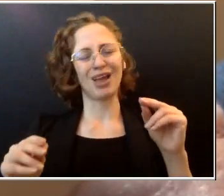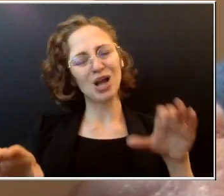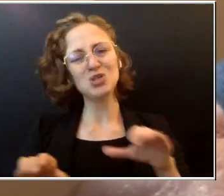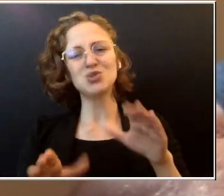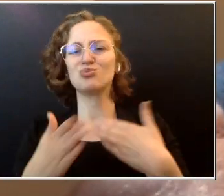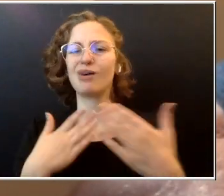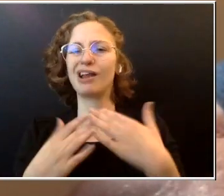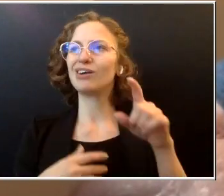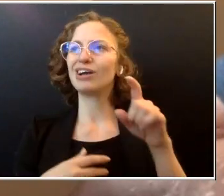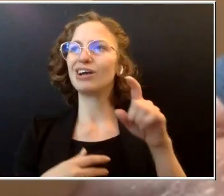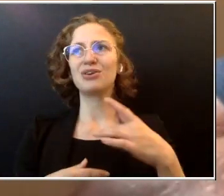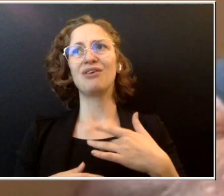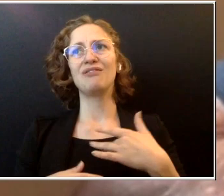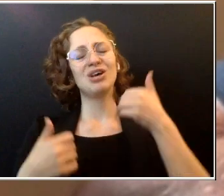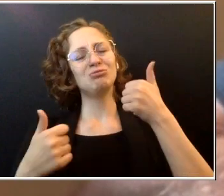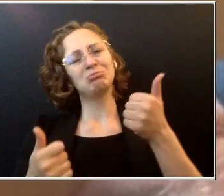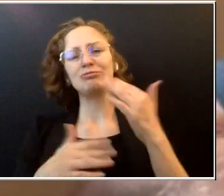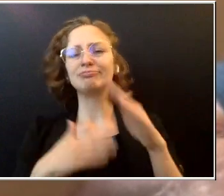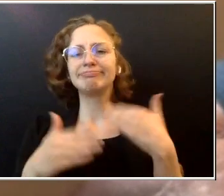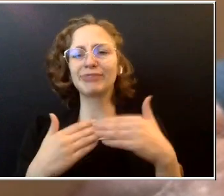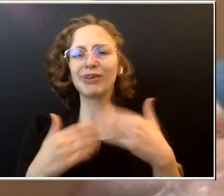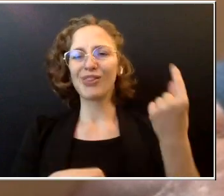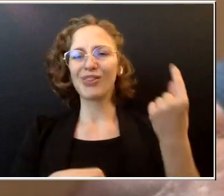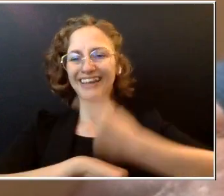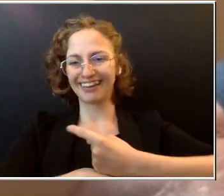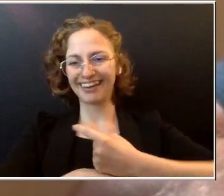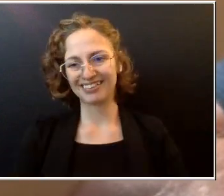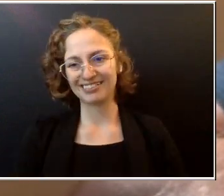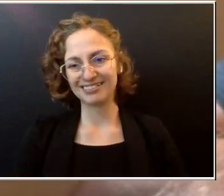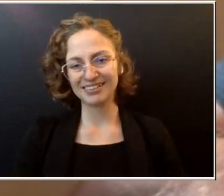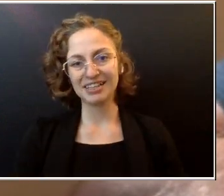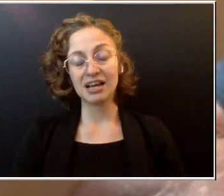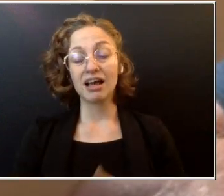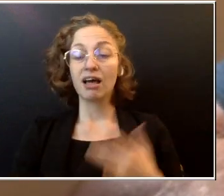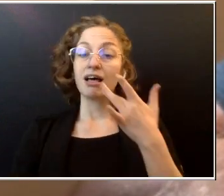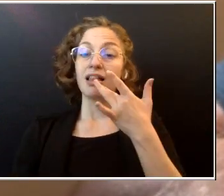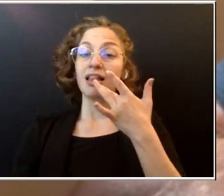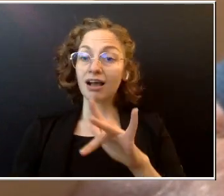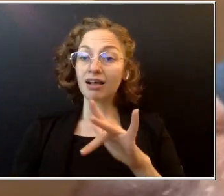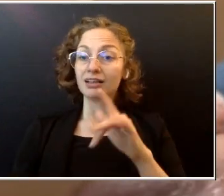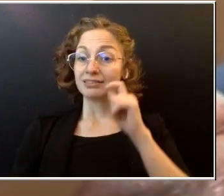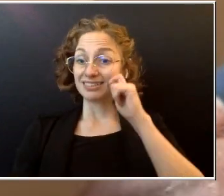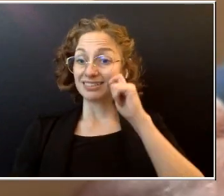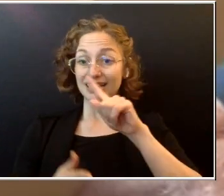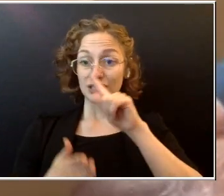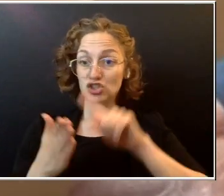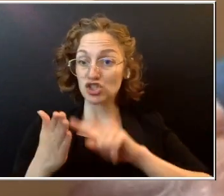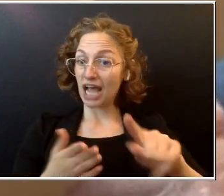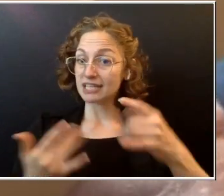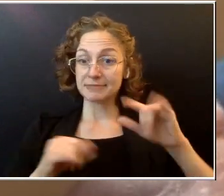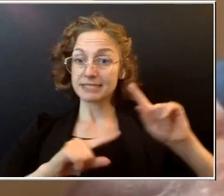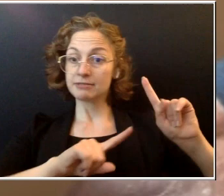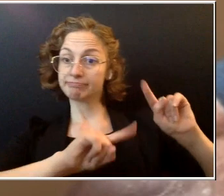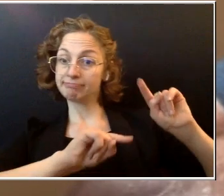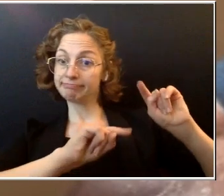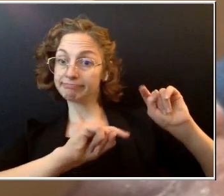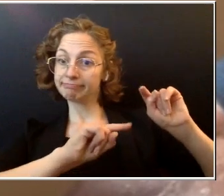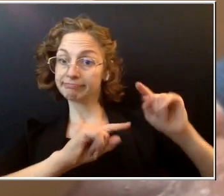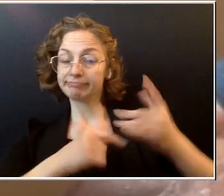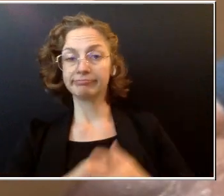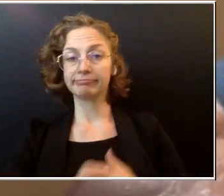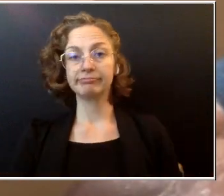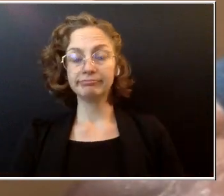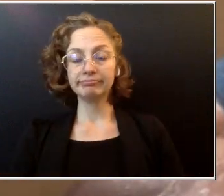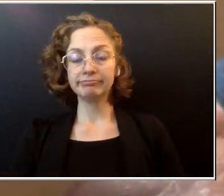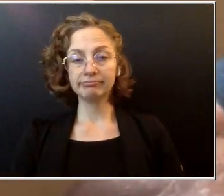health concerns as well. But luckily, the skin checks are still happening, and there's still some stuff that, hey, we might need to get